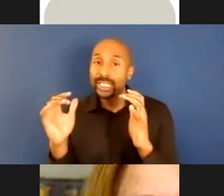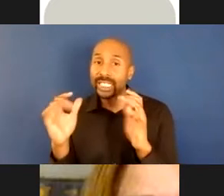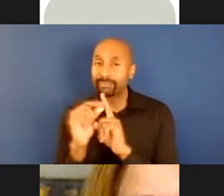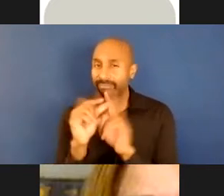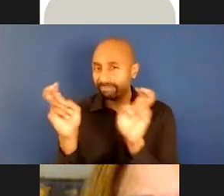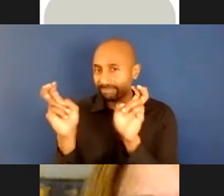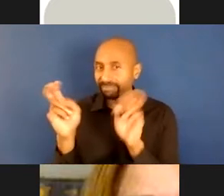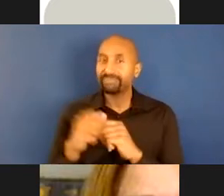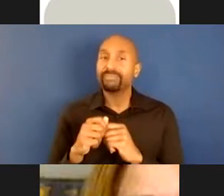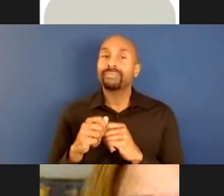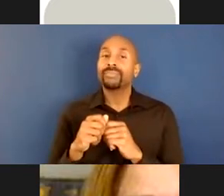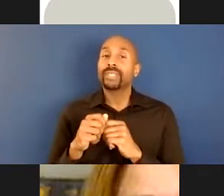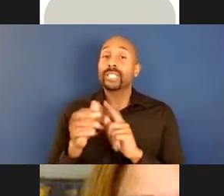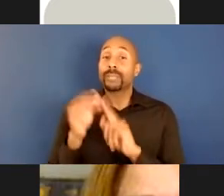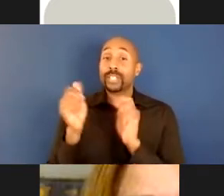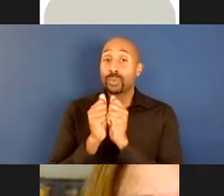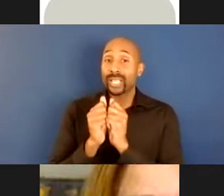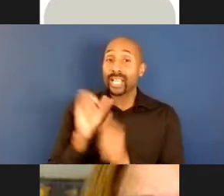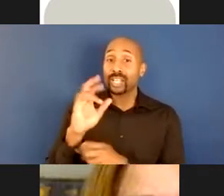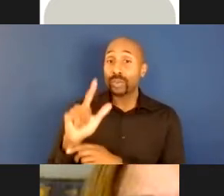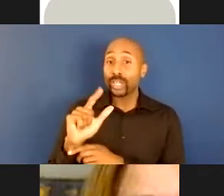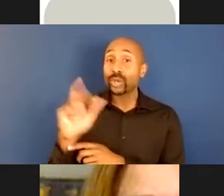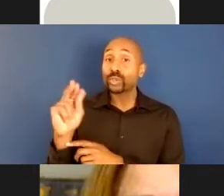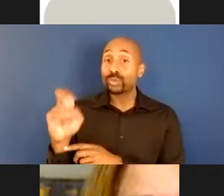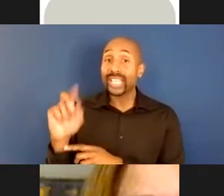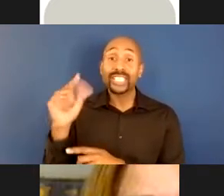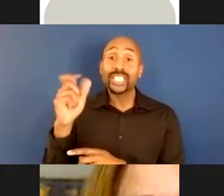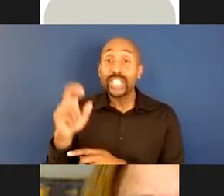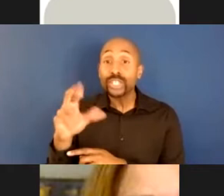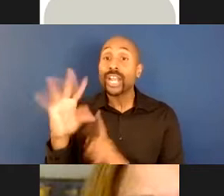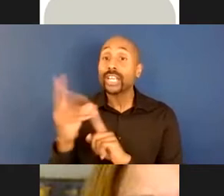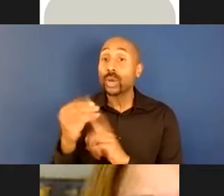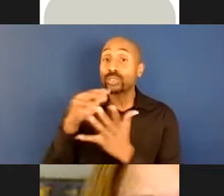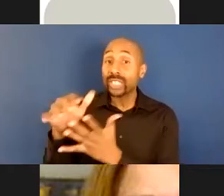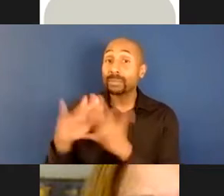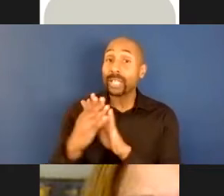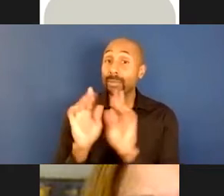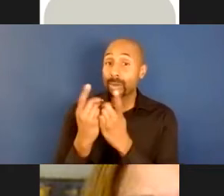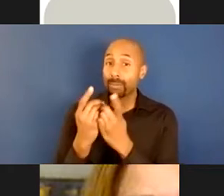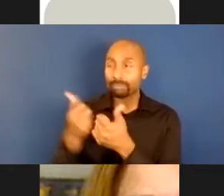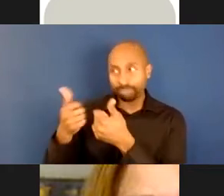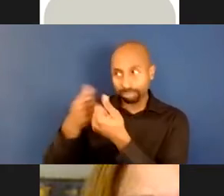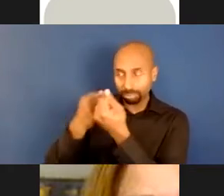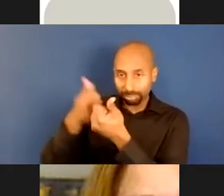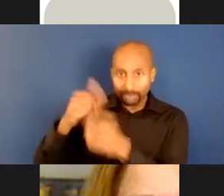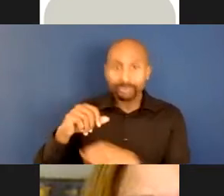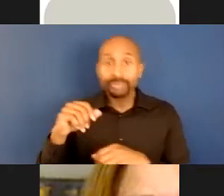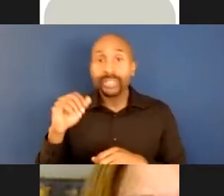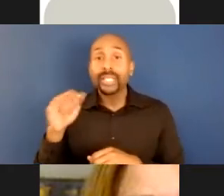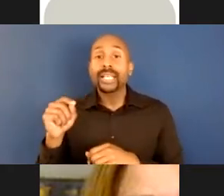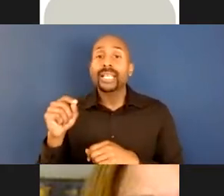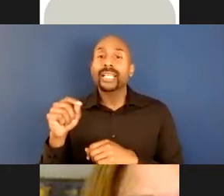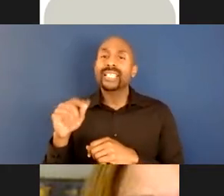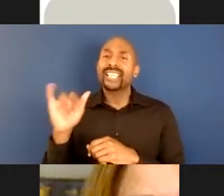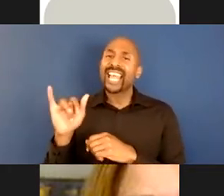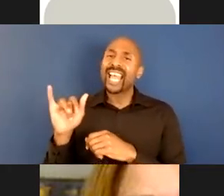department, quick shout out, all their hard work, it calls into question why a grad course with such impact that directly tends to these investments